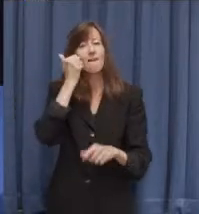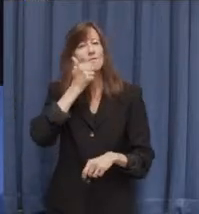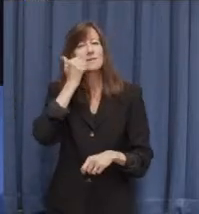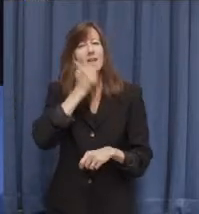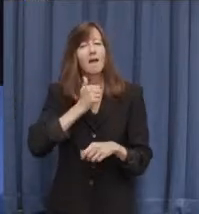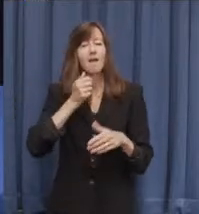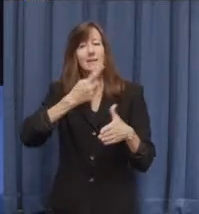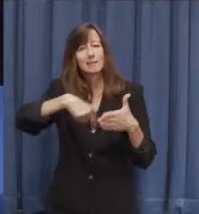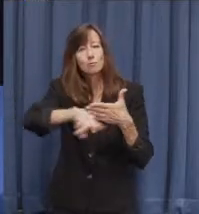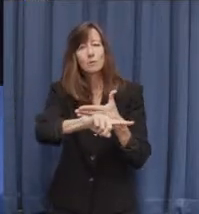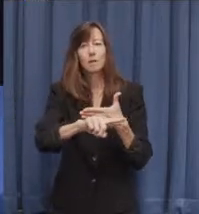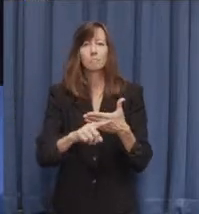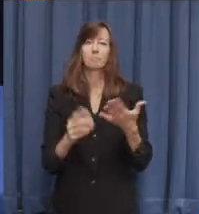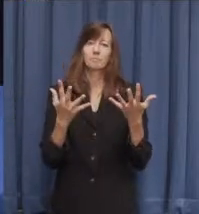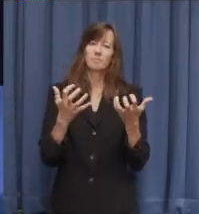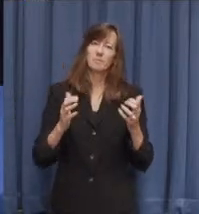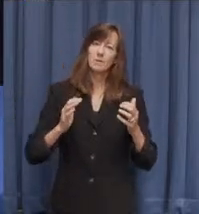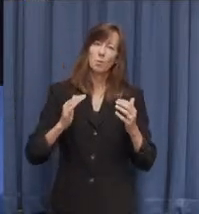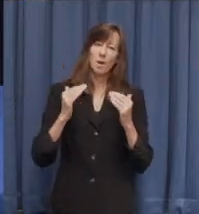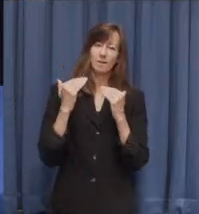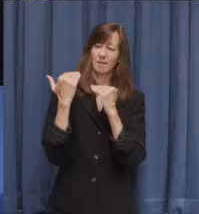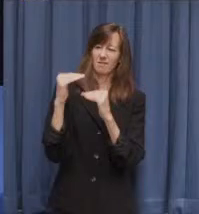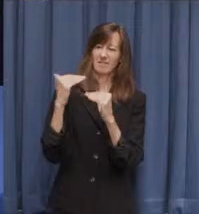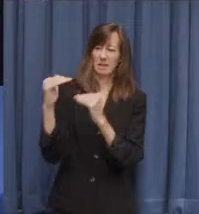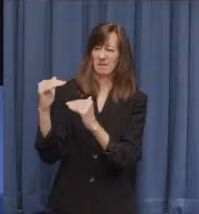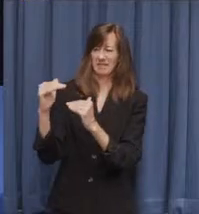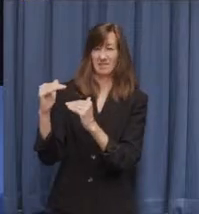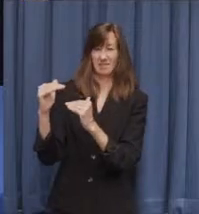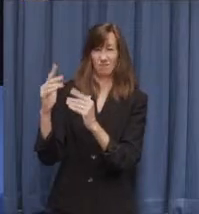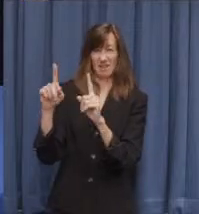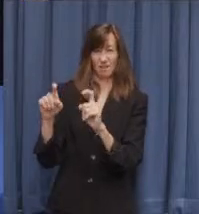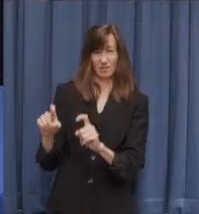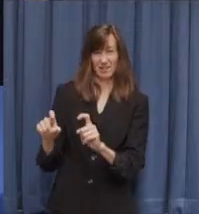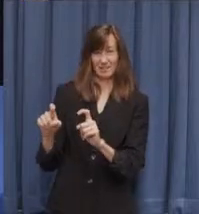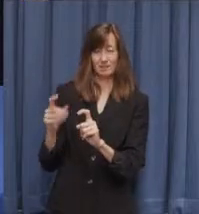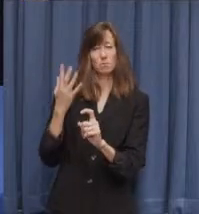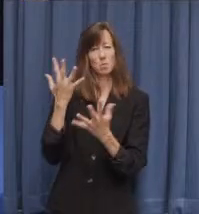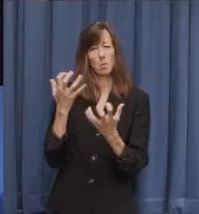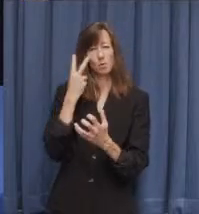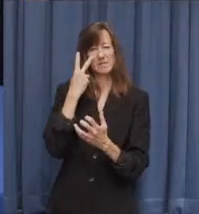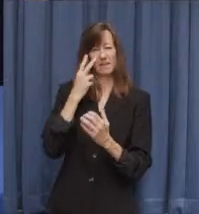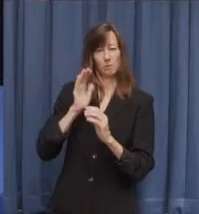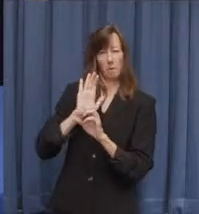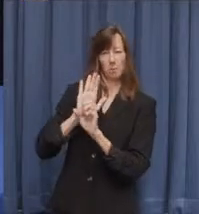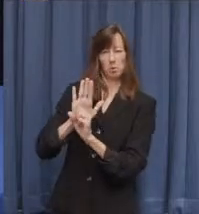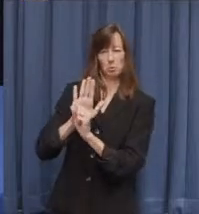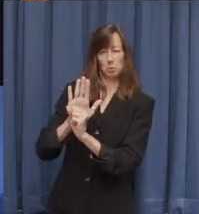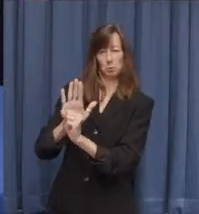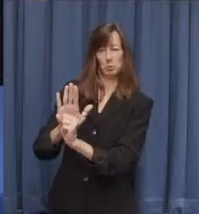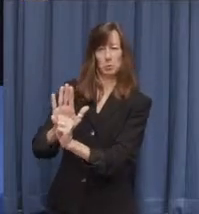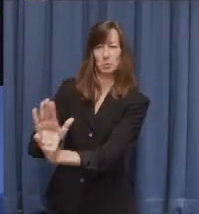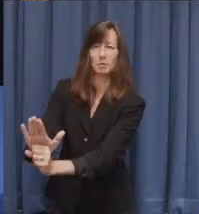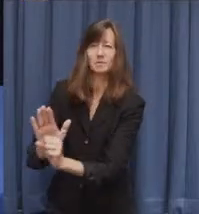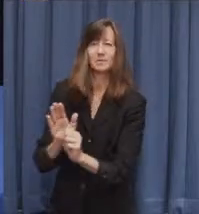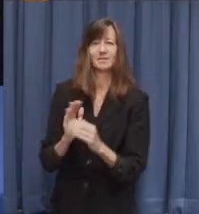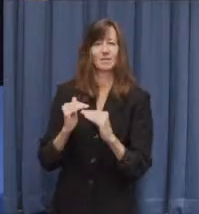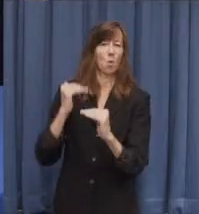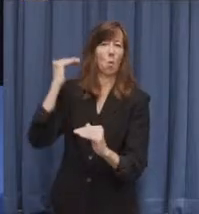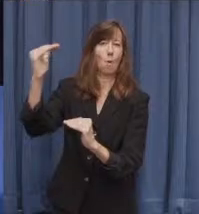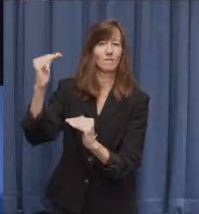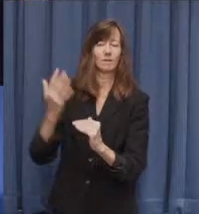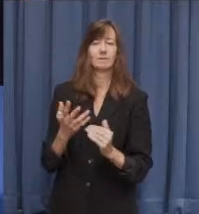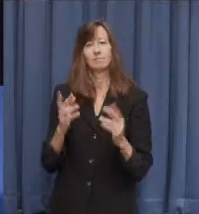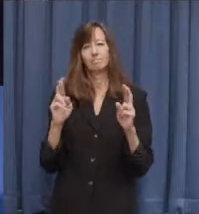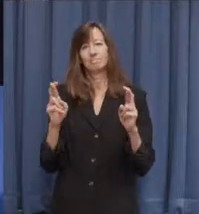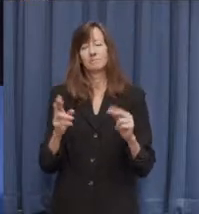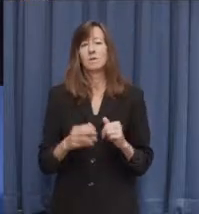can let's push the limits of our testing system in a good way, and get as many people tested so that we can rapidly identify and